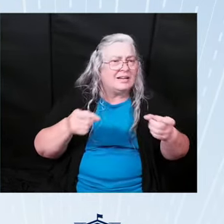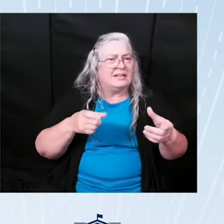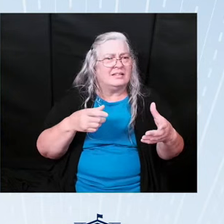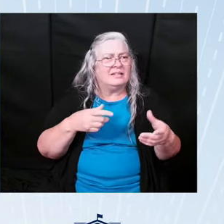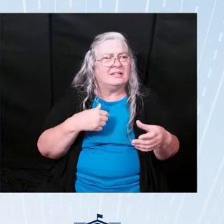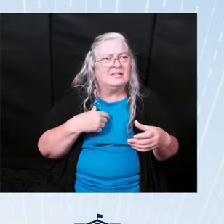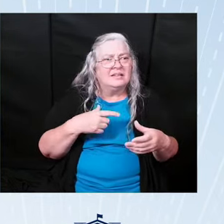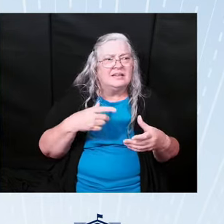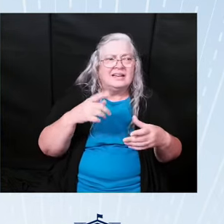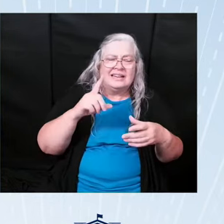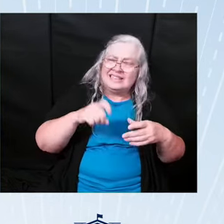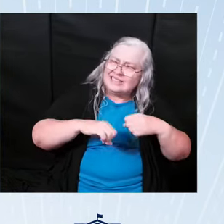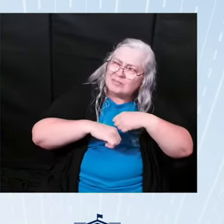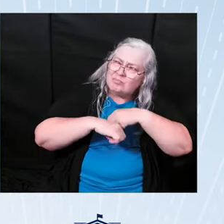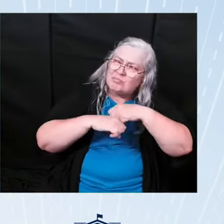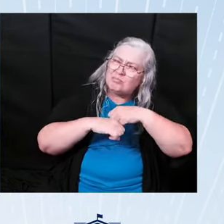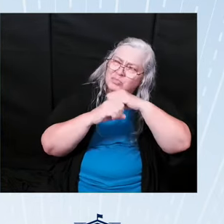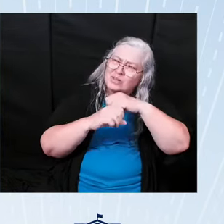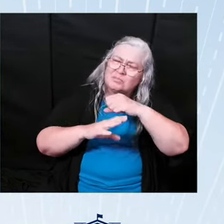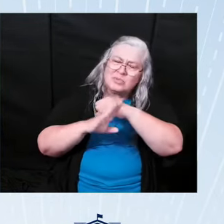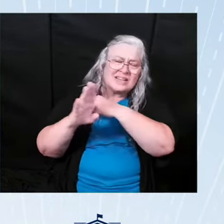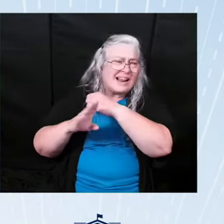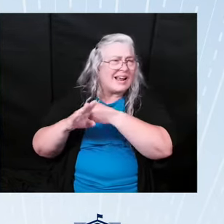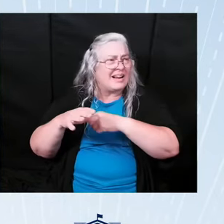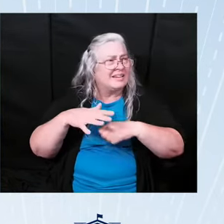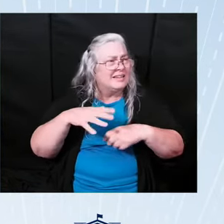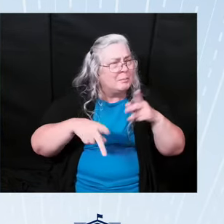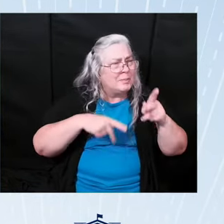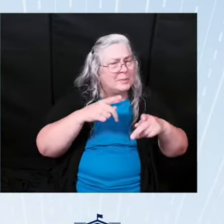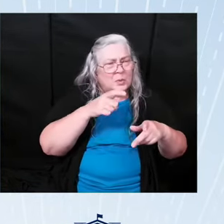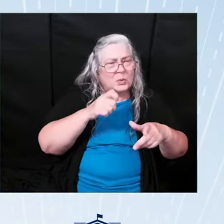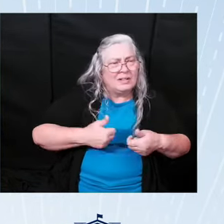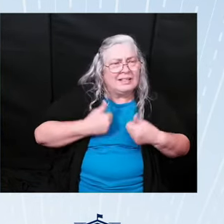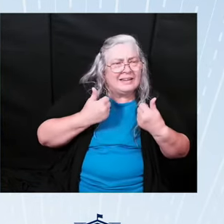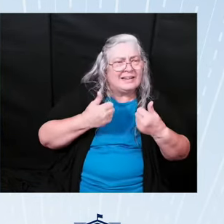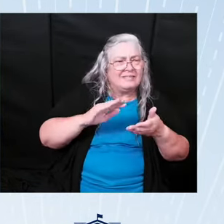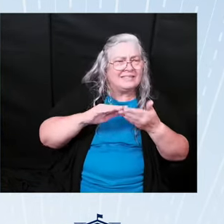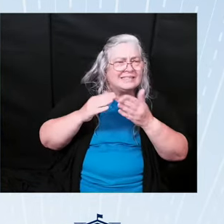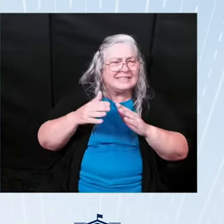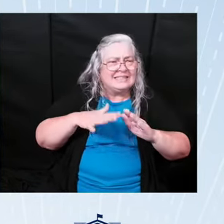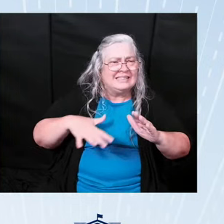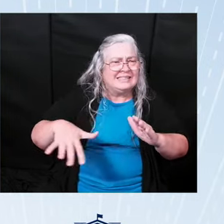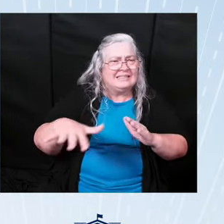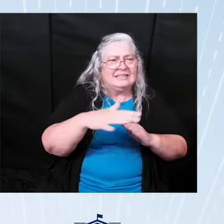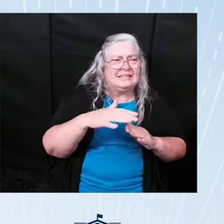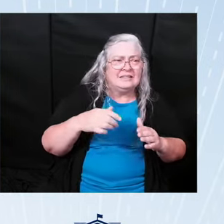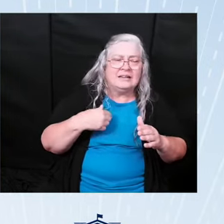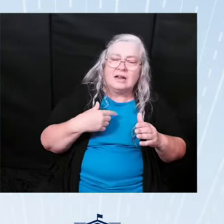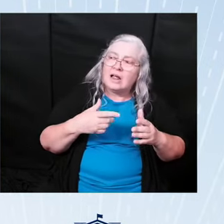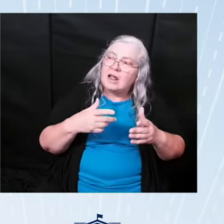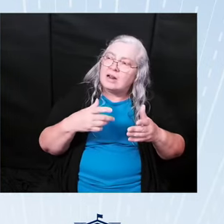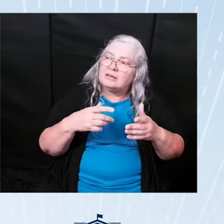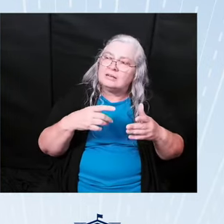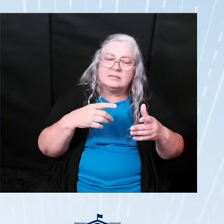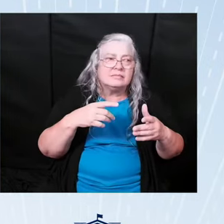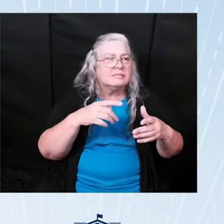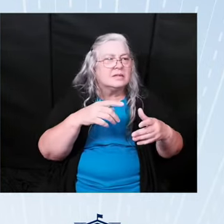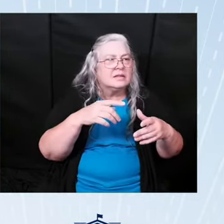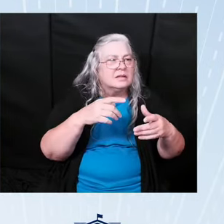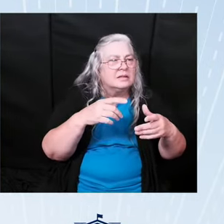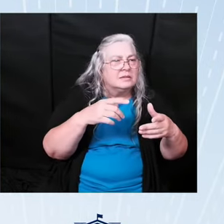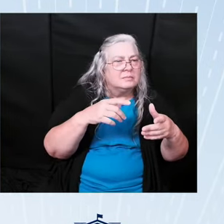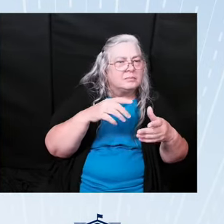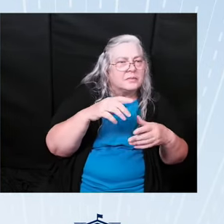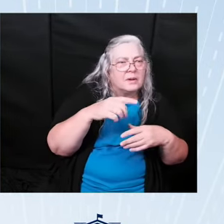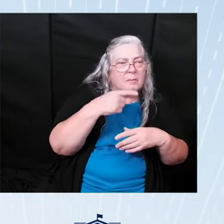public health outcomes. And we also have to mitigate the adverse economic impacts that happened during these events for our